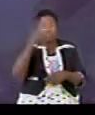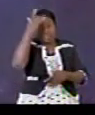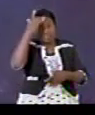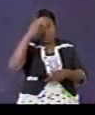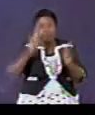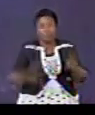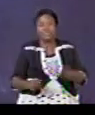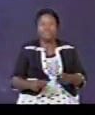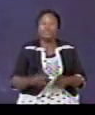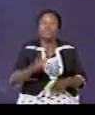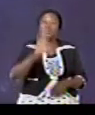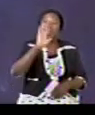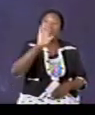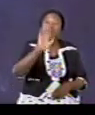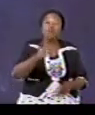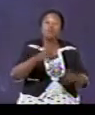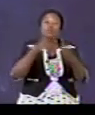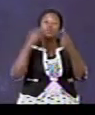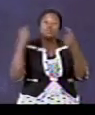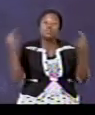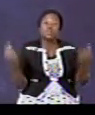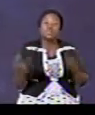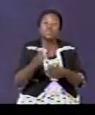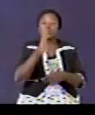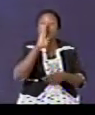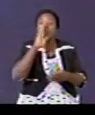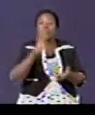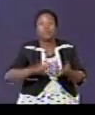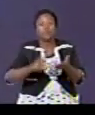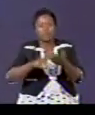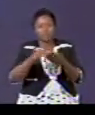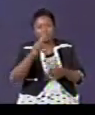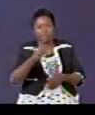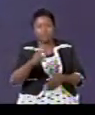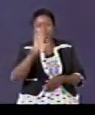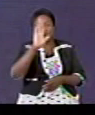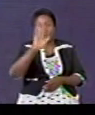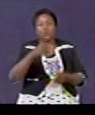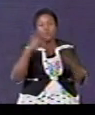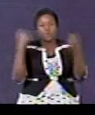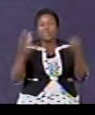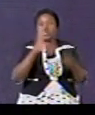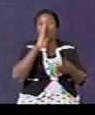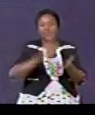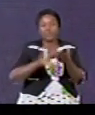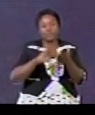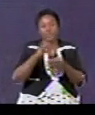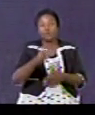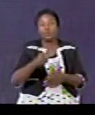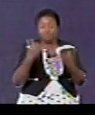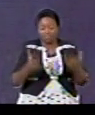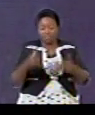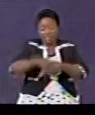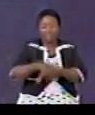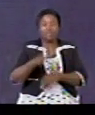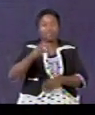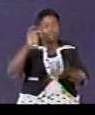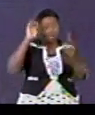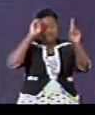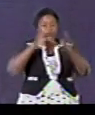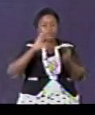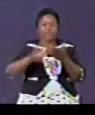palsy, thy sins be forgiven thee. Thy sins be forgiven thee. Tonight, he will forgive your